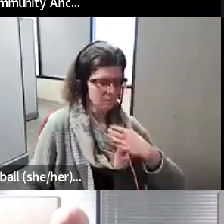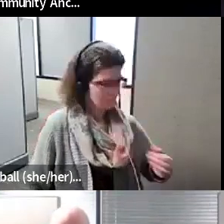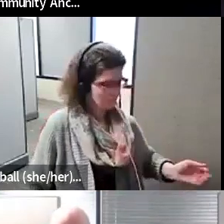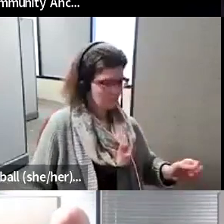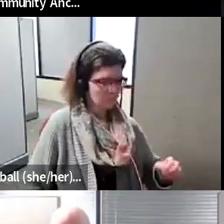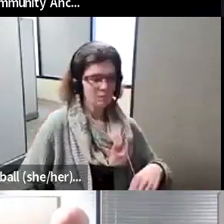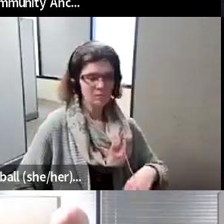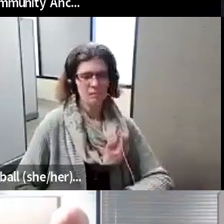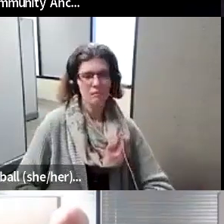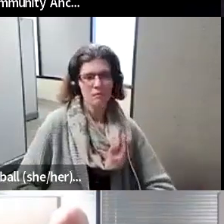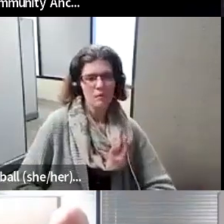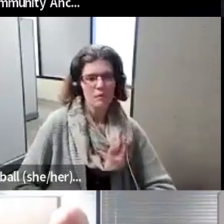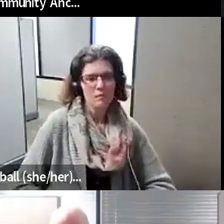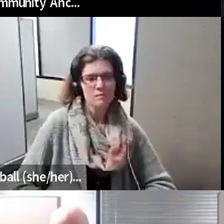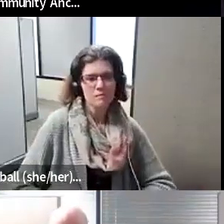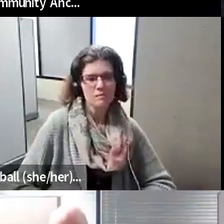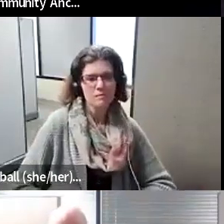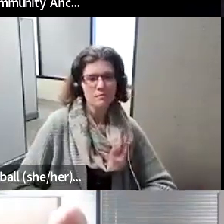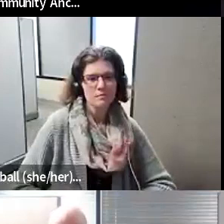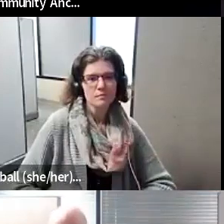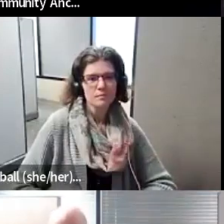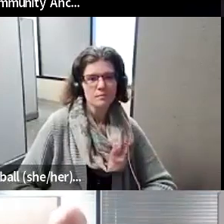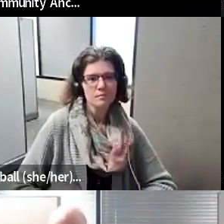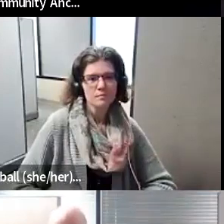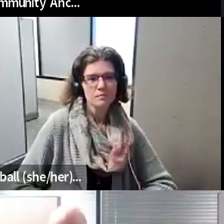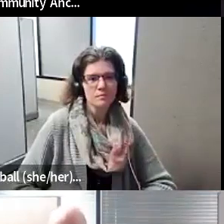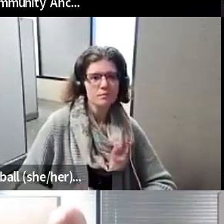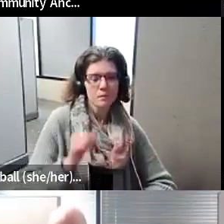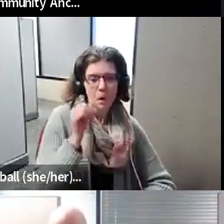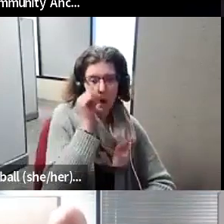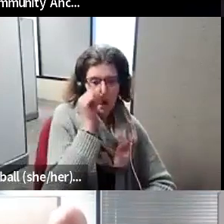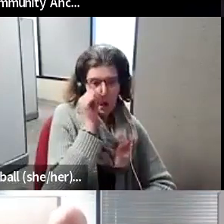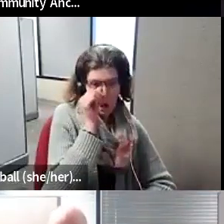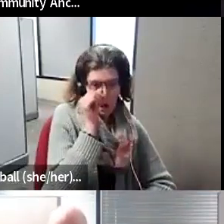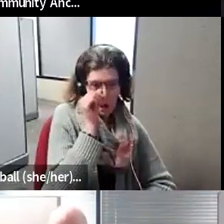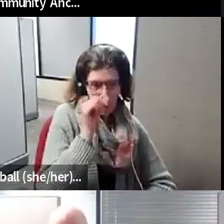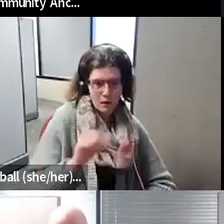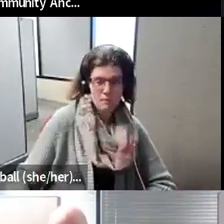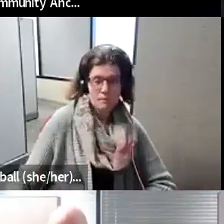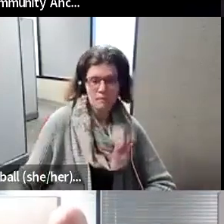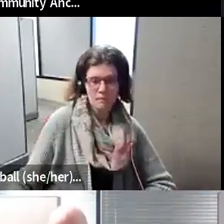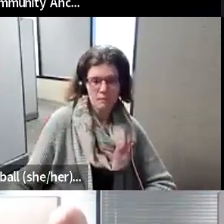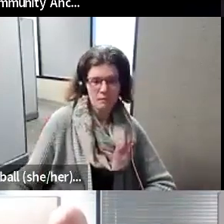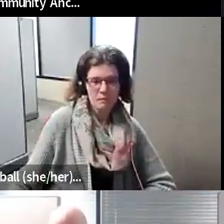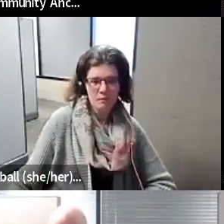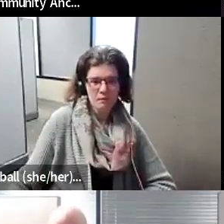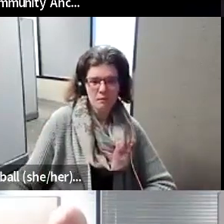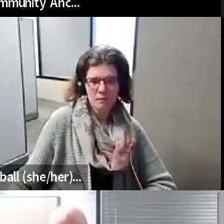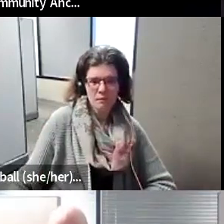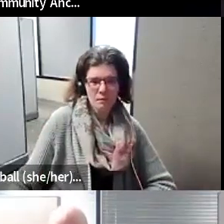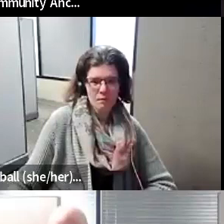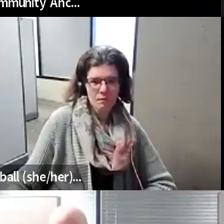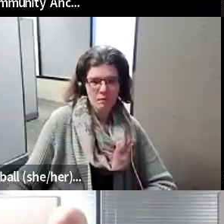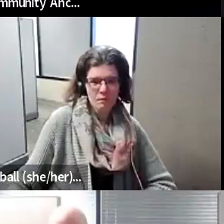And then for Jim Knight, the specific question is about the transition of the service codes. So I currently have a service